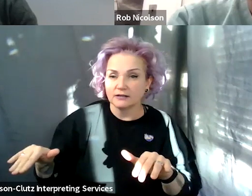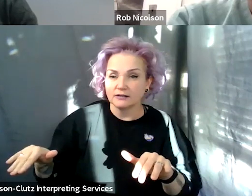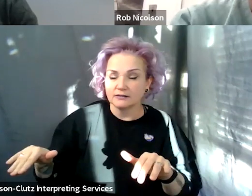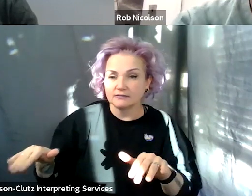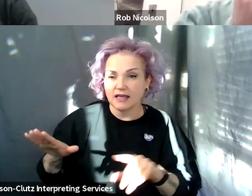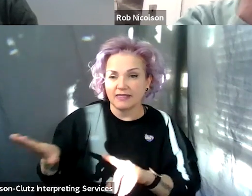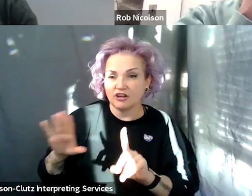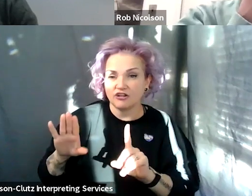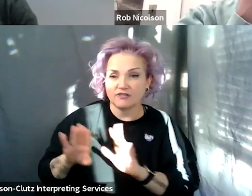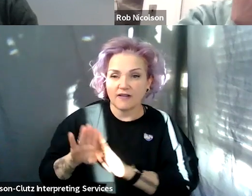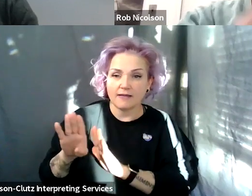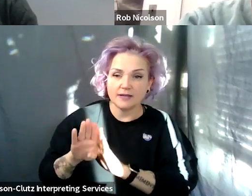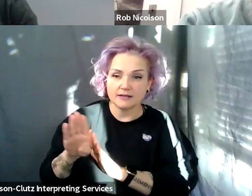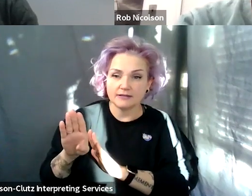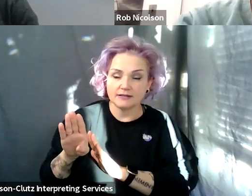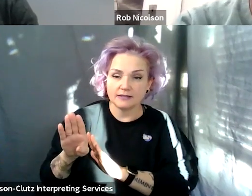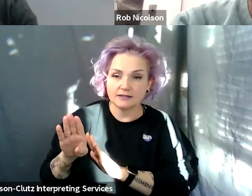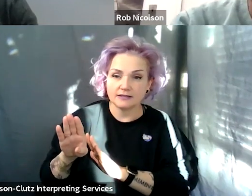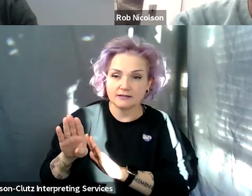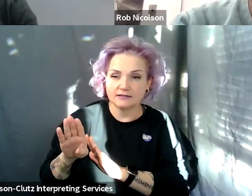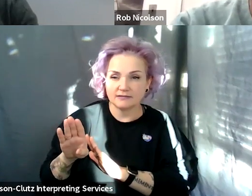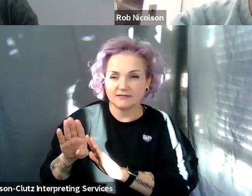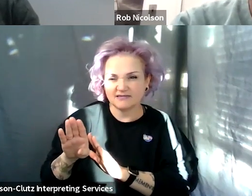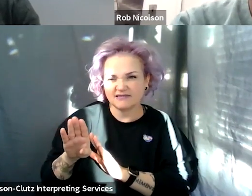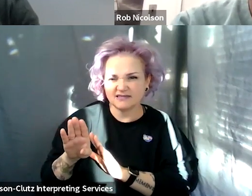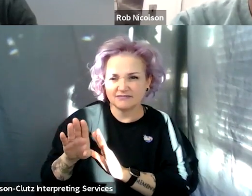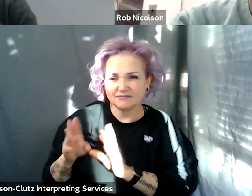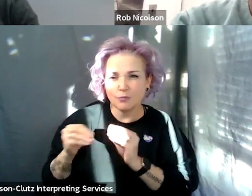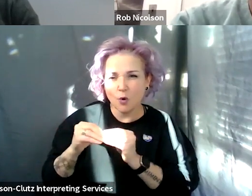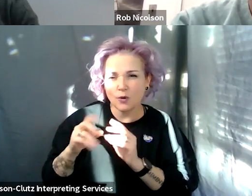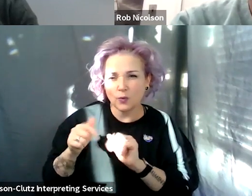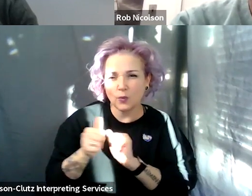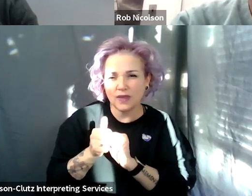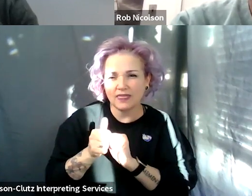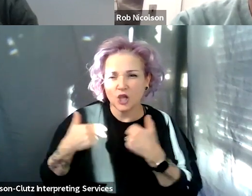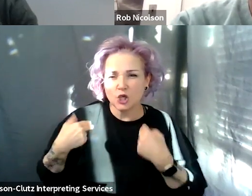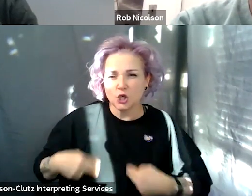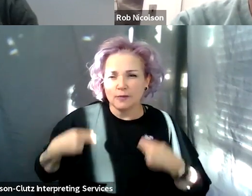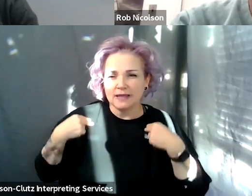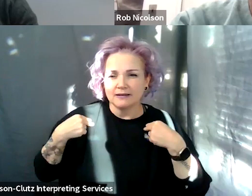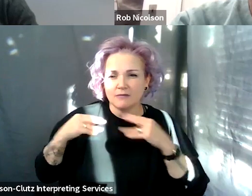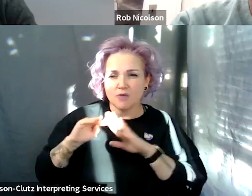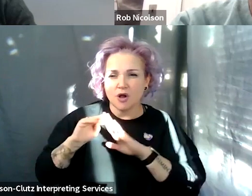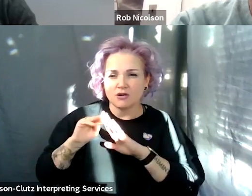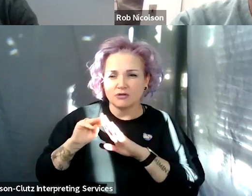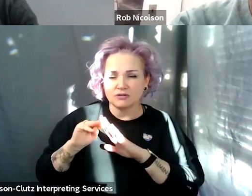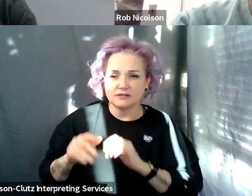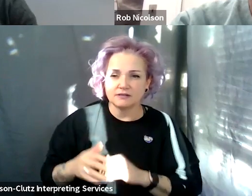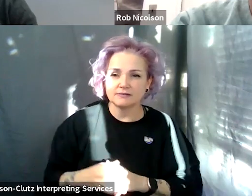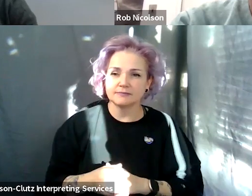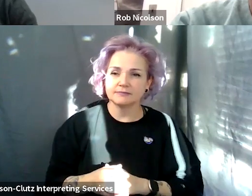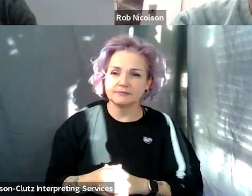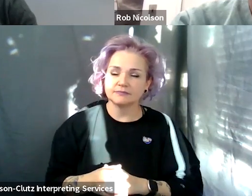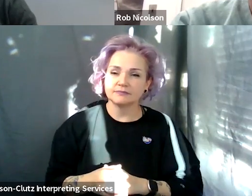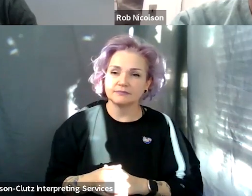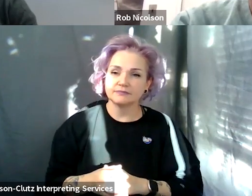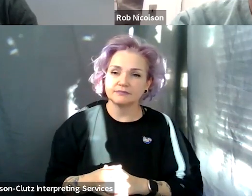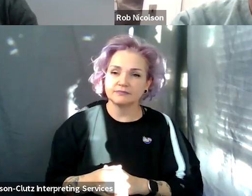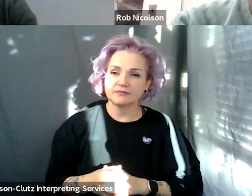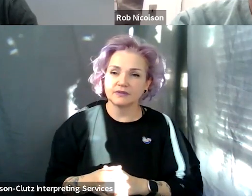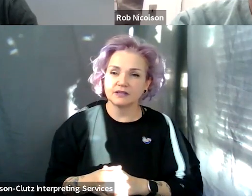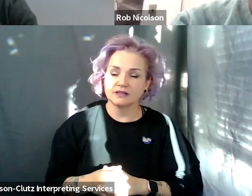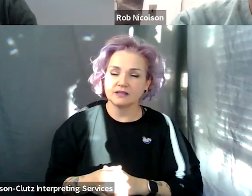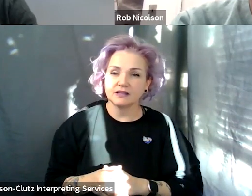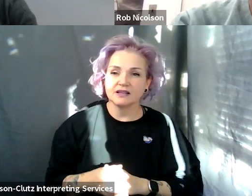It is more, I think that's where a lot of, there's a lot of preclinical evidence, but to translate things, it's much